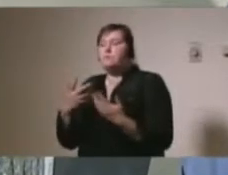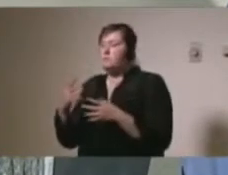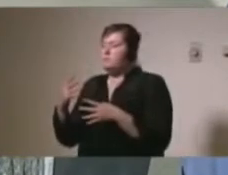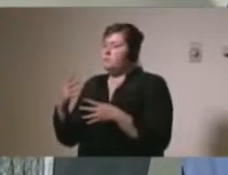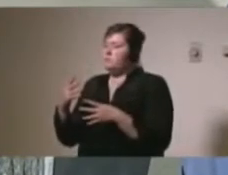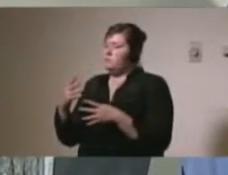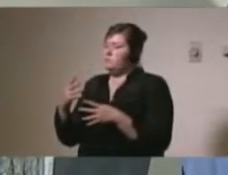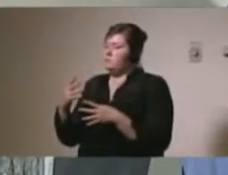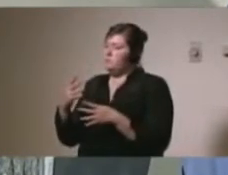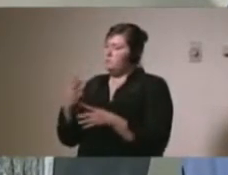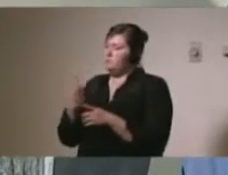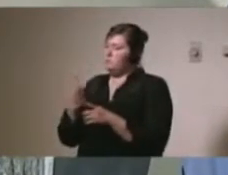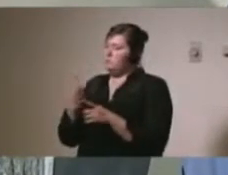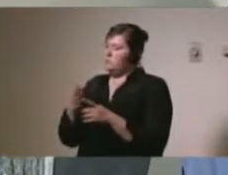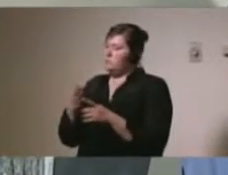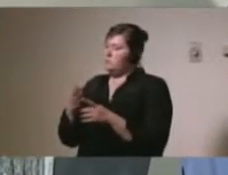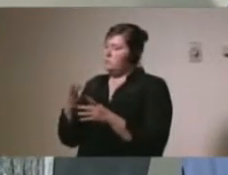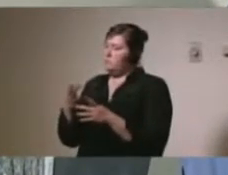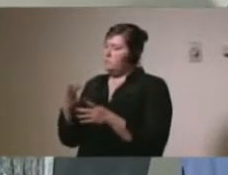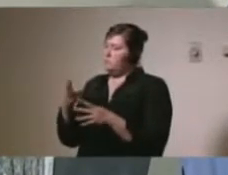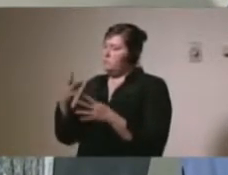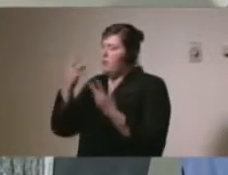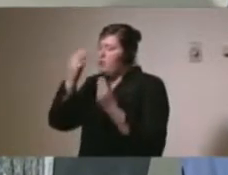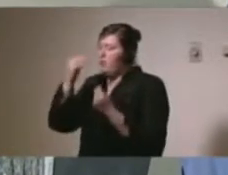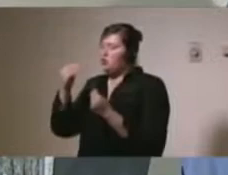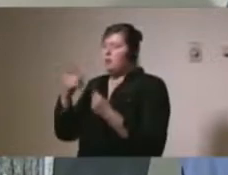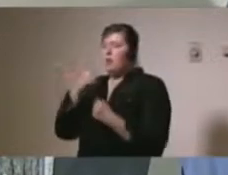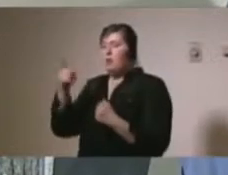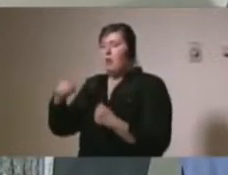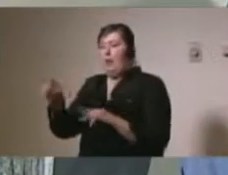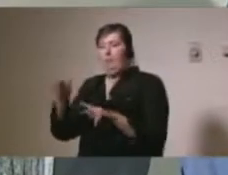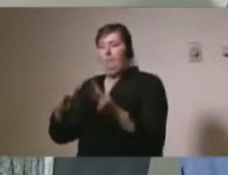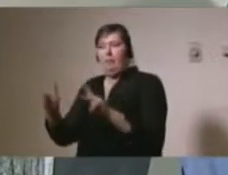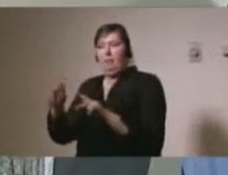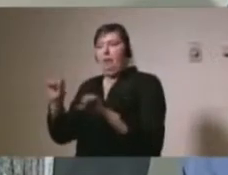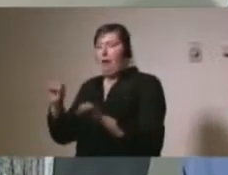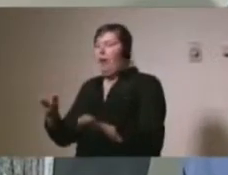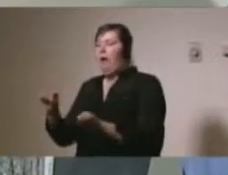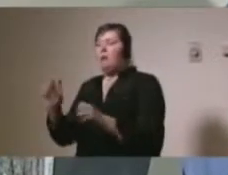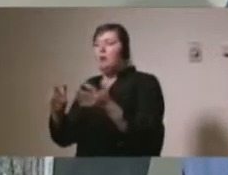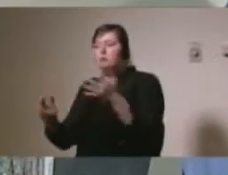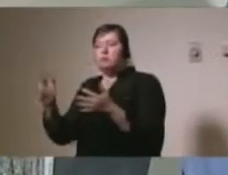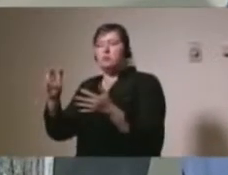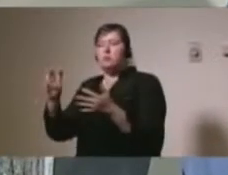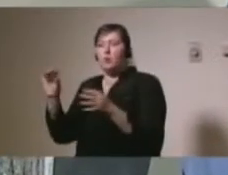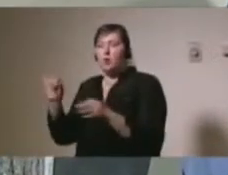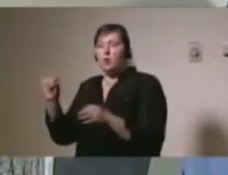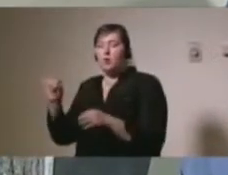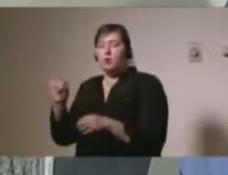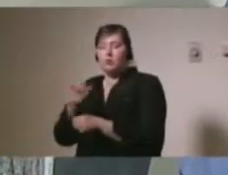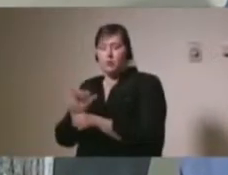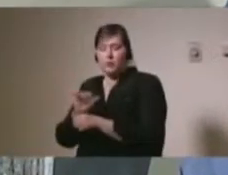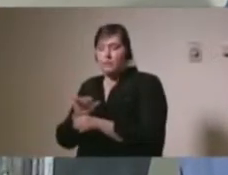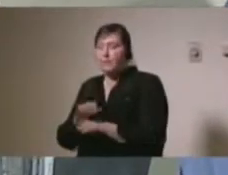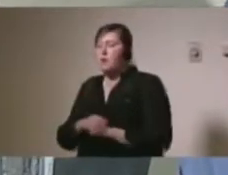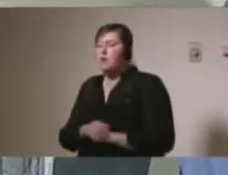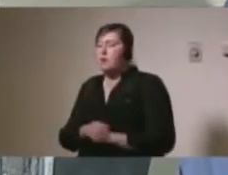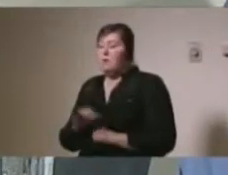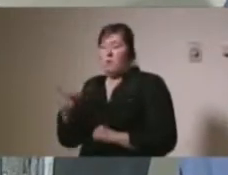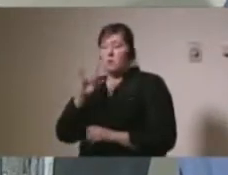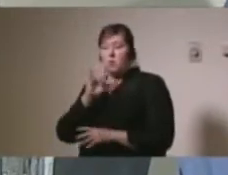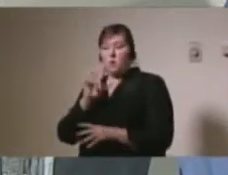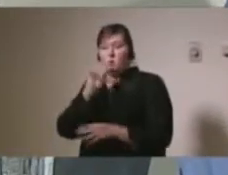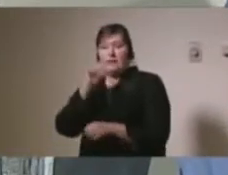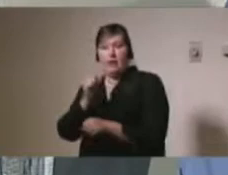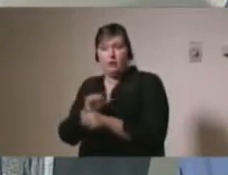advancement within the commercial sector. And we also ask for guarantees, job guarantees. It's not enough,